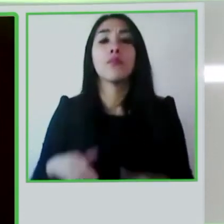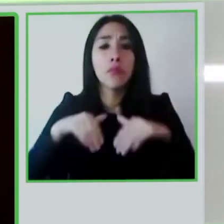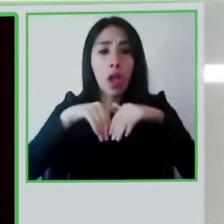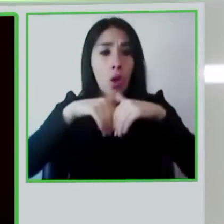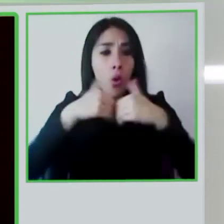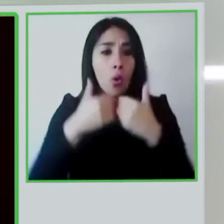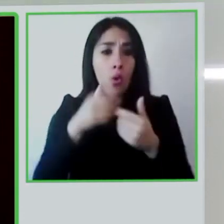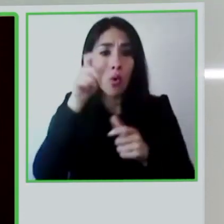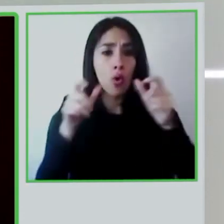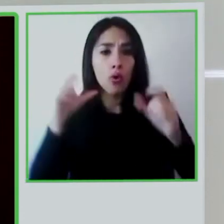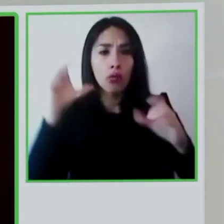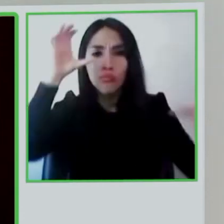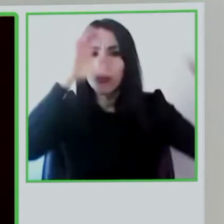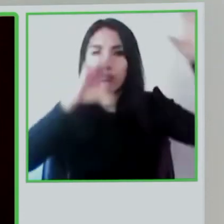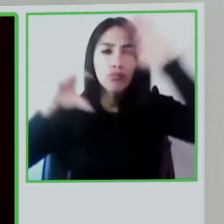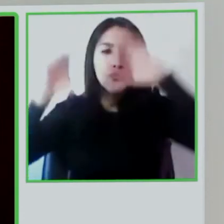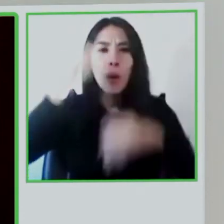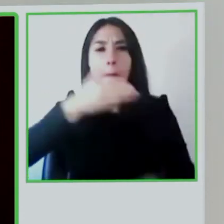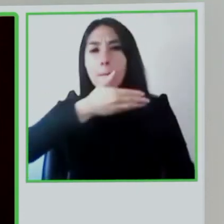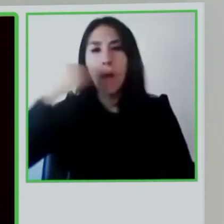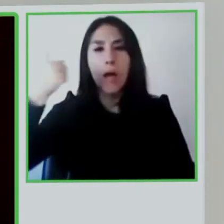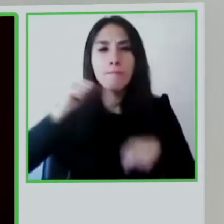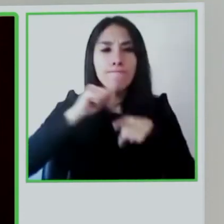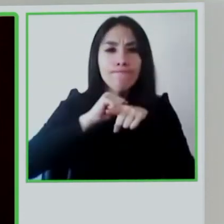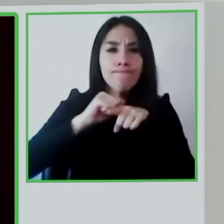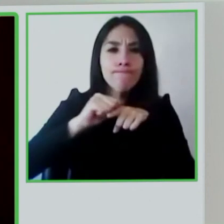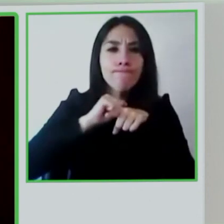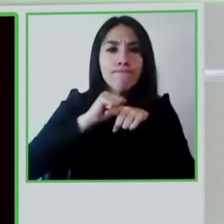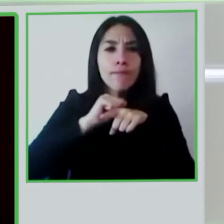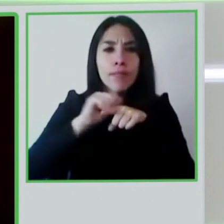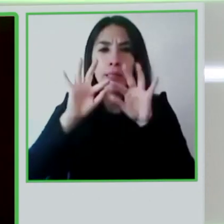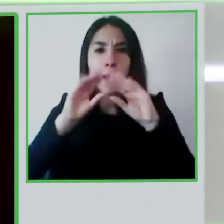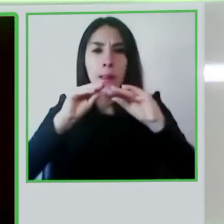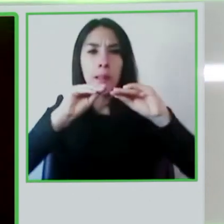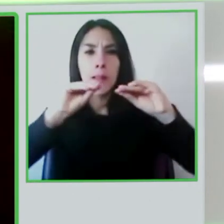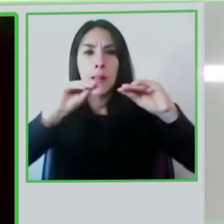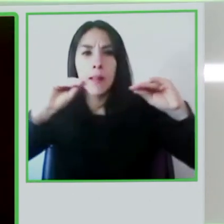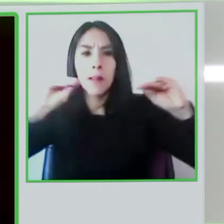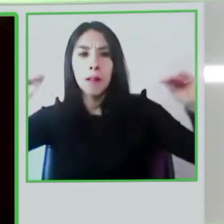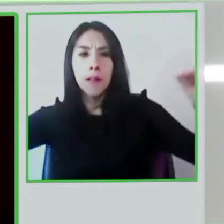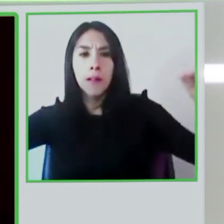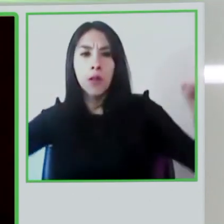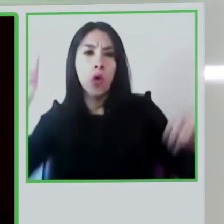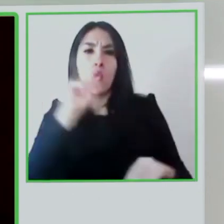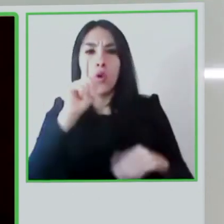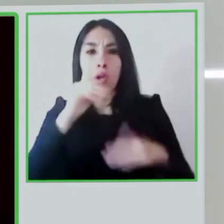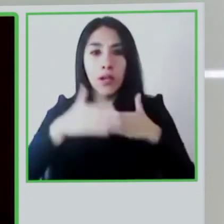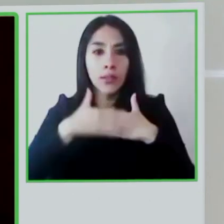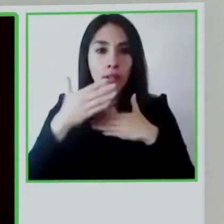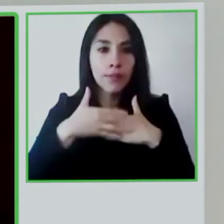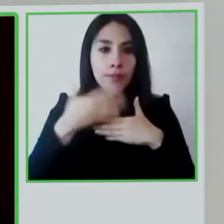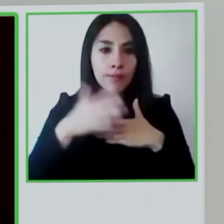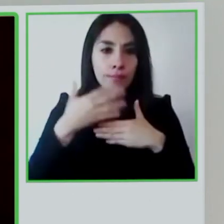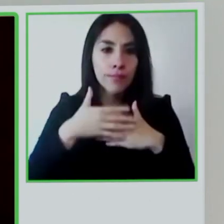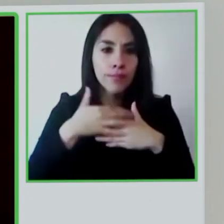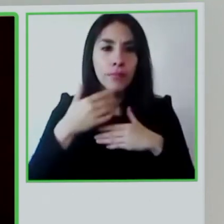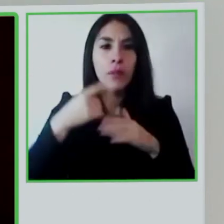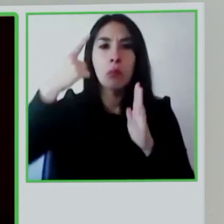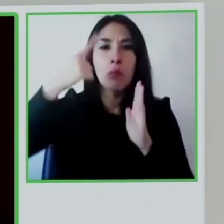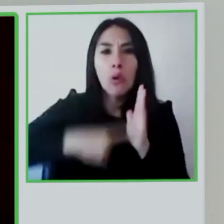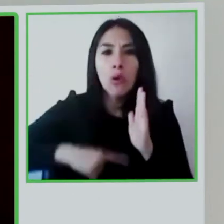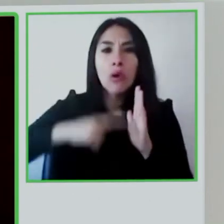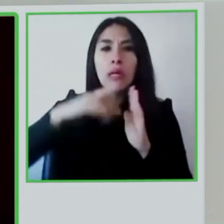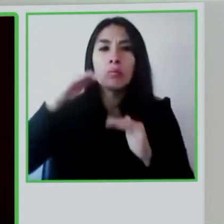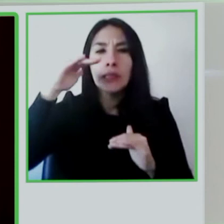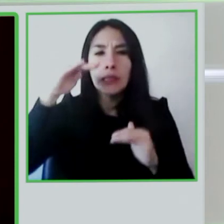to align them with their work. It's not that simple. 6 months could take in any part